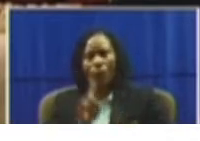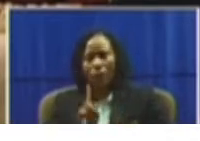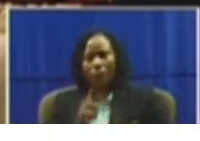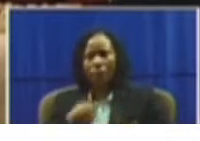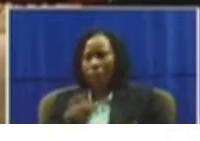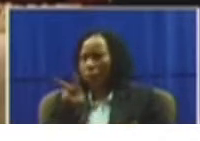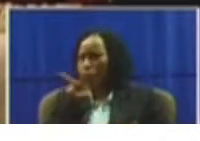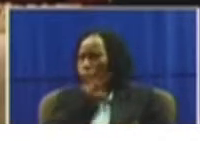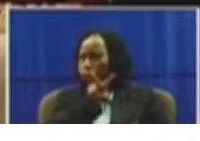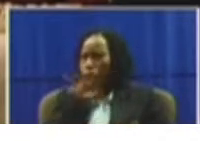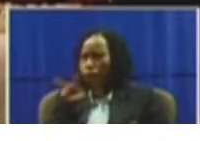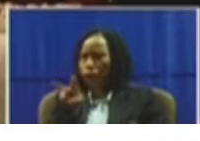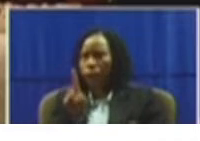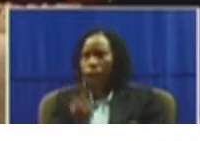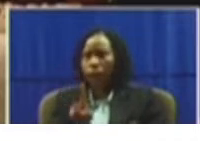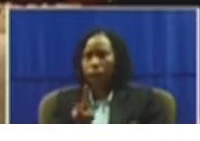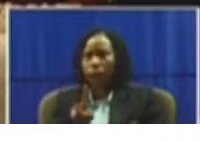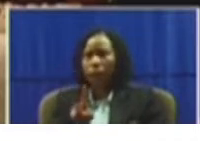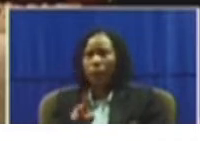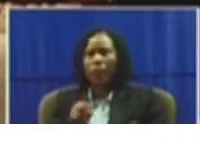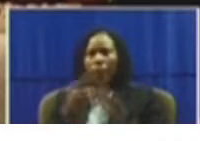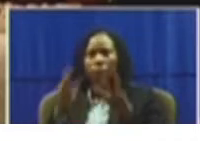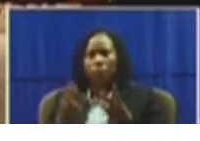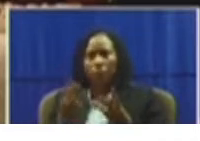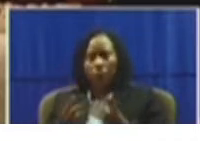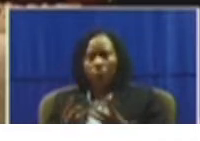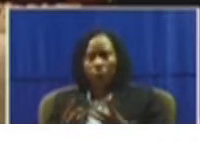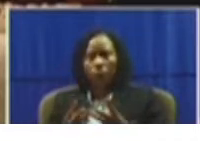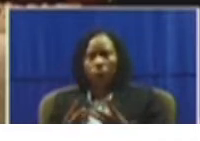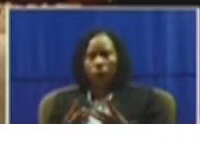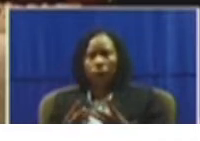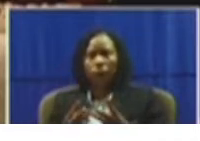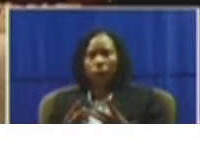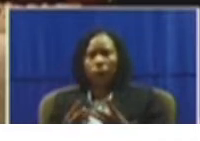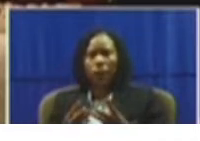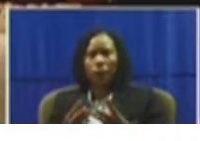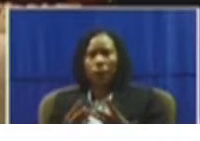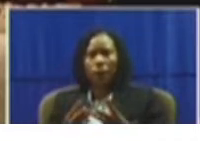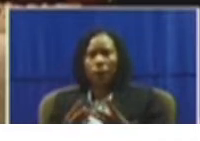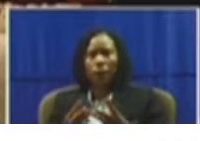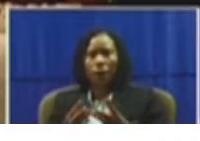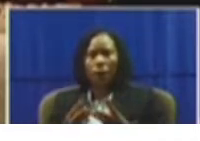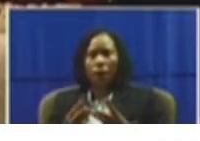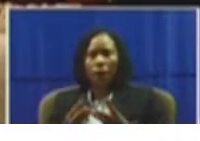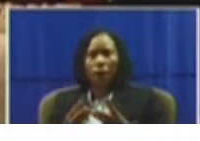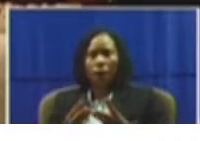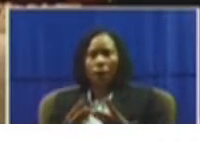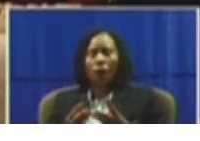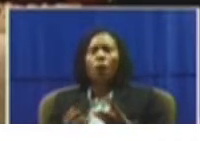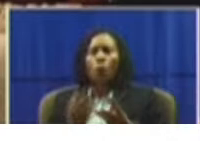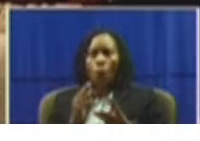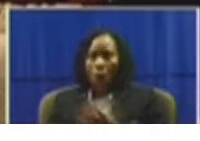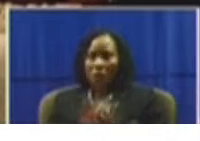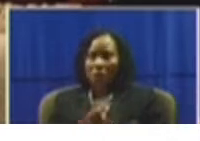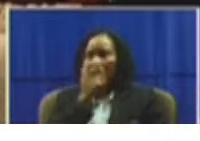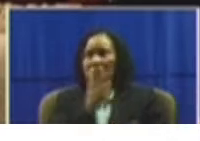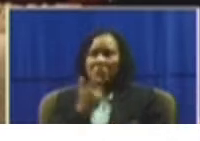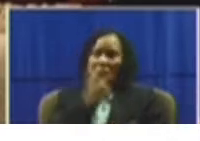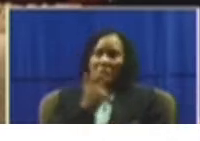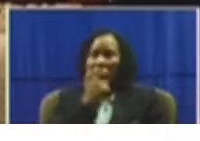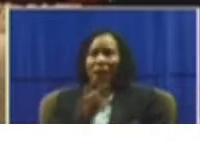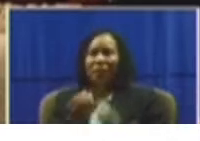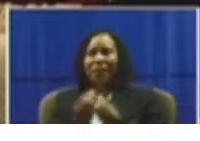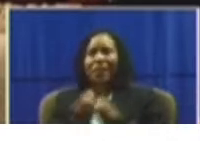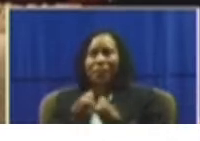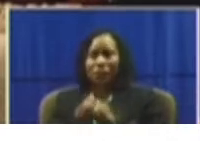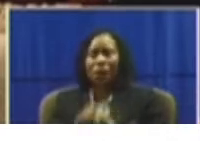observing, is people are determined to make mockery of what we are trying to do here today.